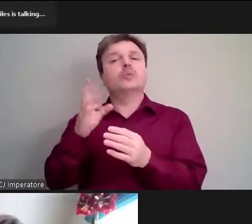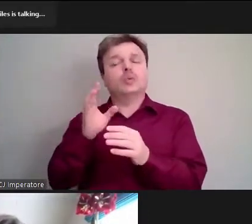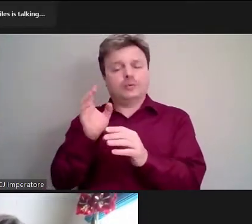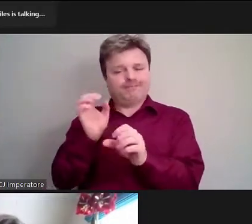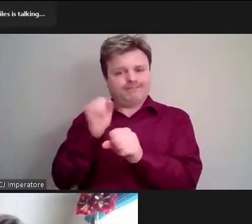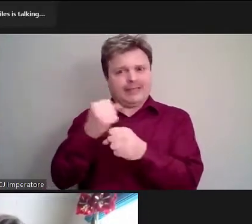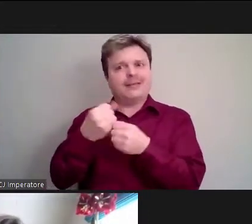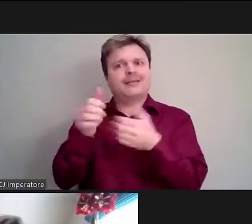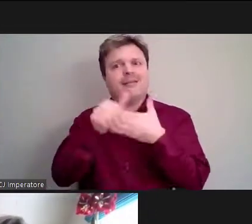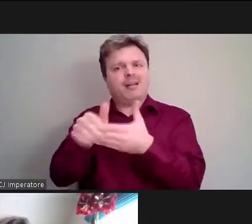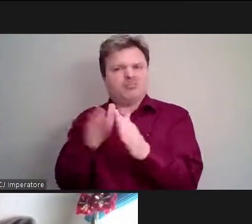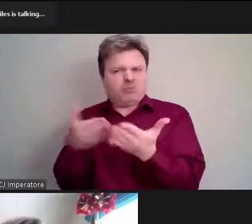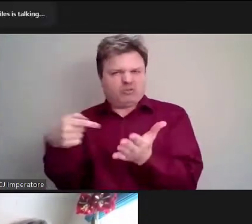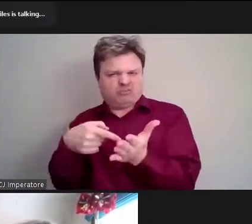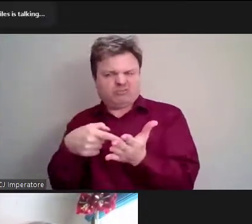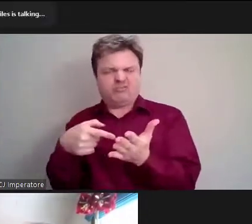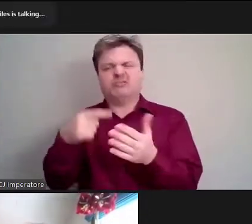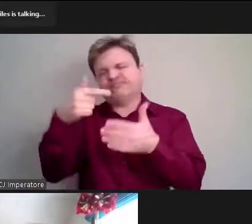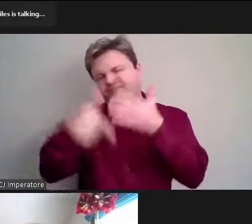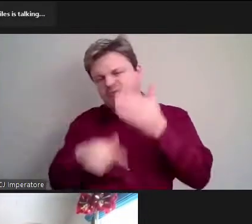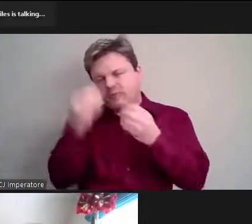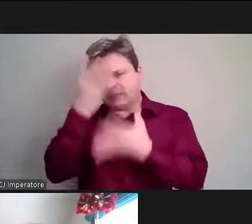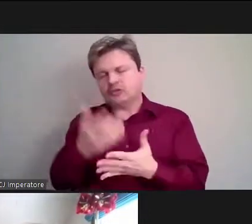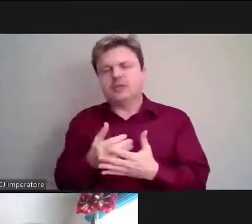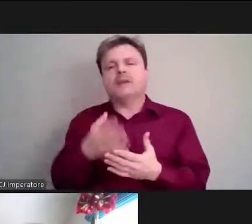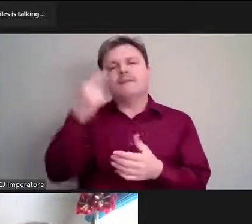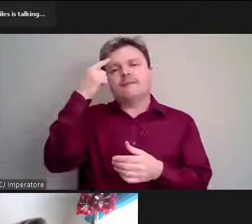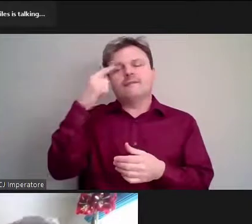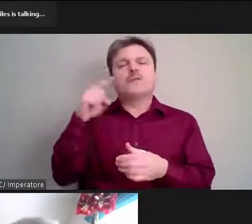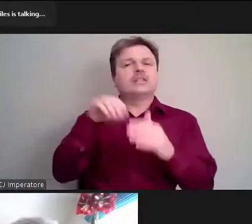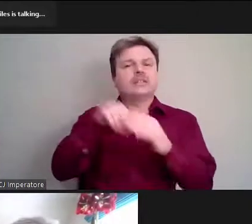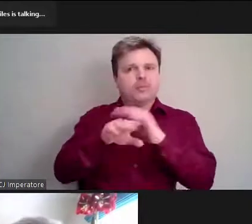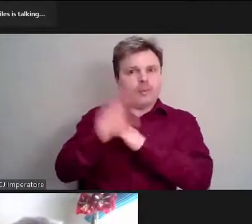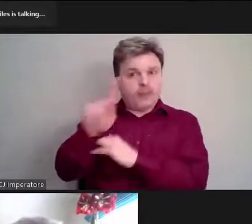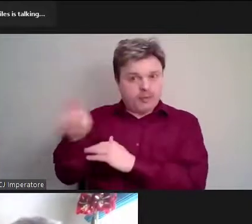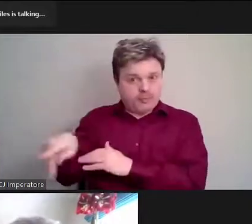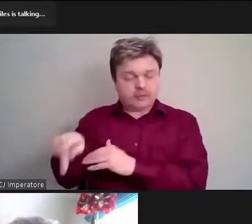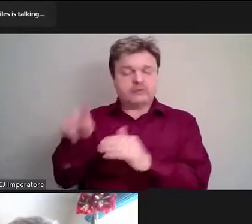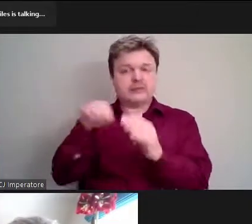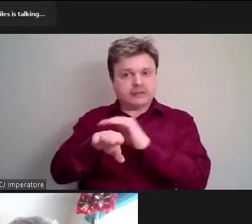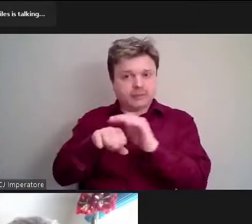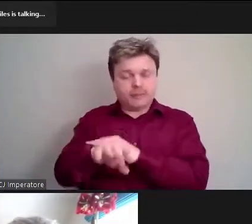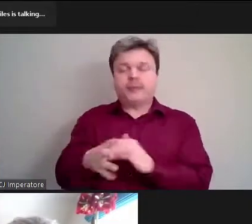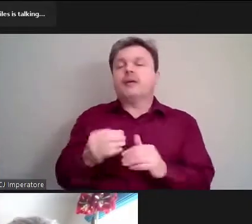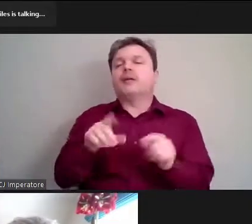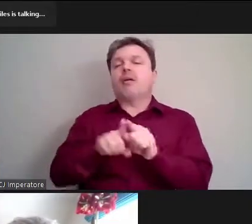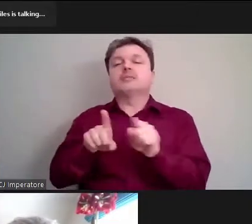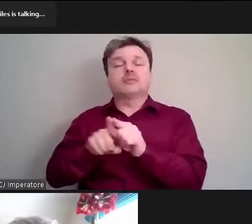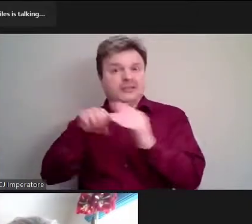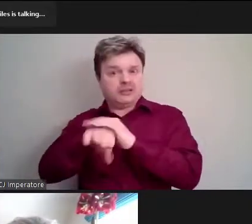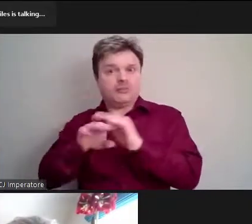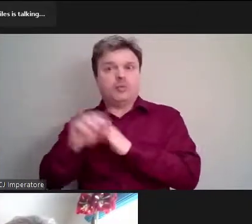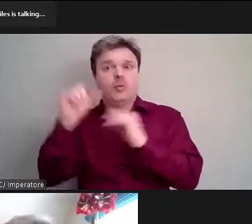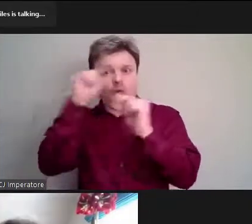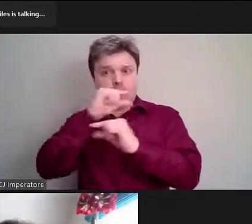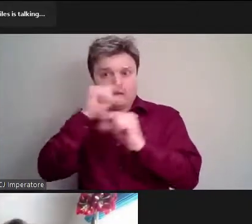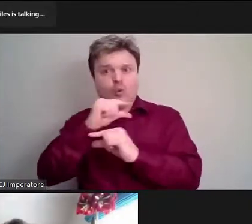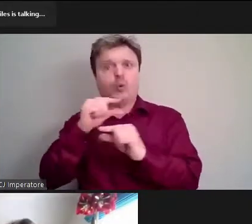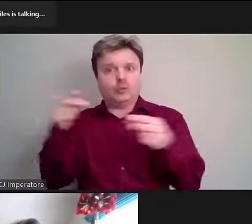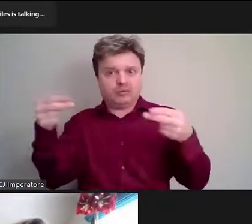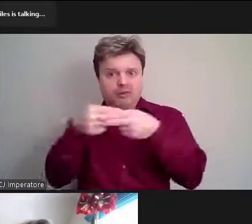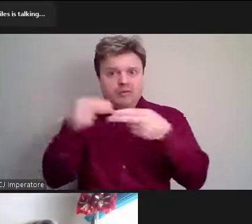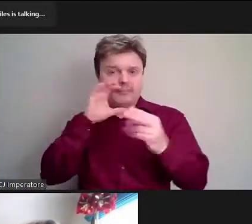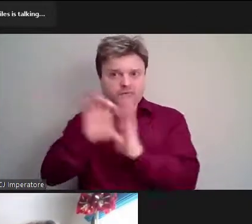creating accessible PowerPoints and accessible Google Slides. We're looking